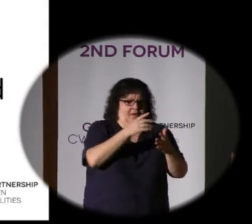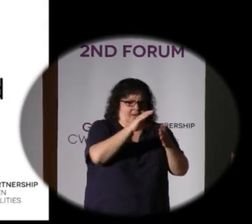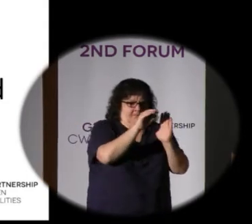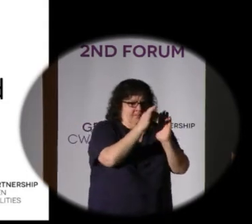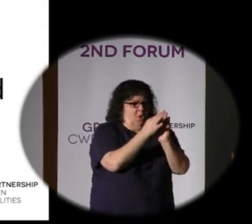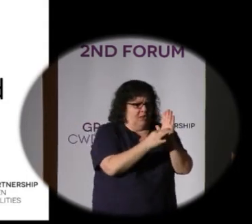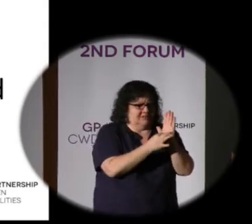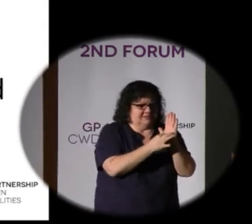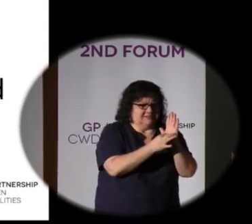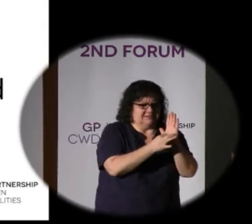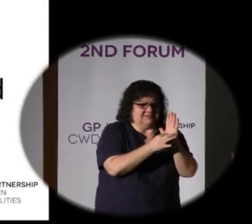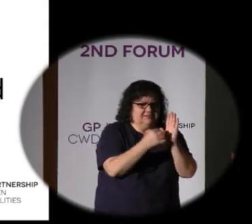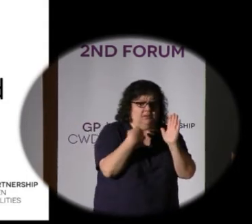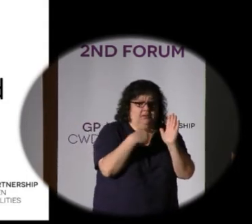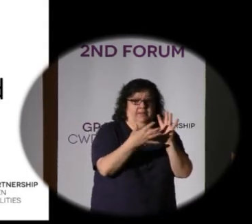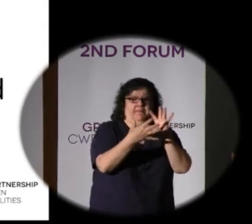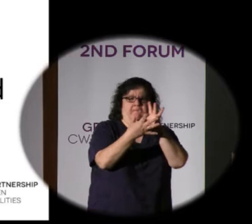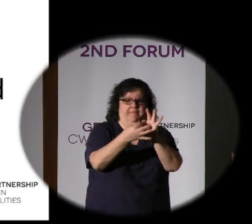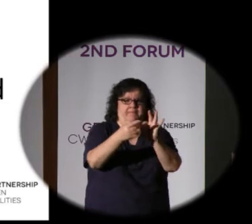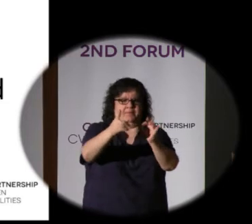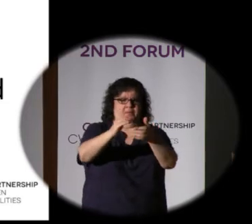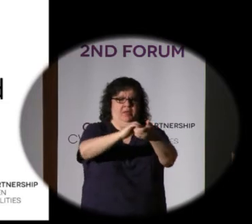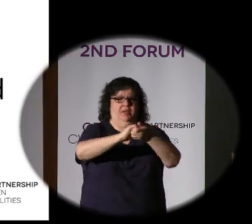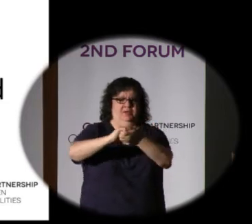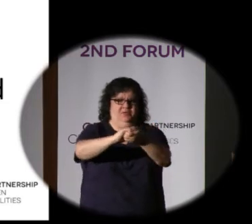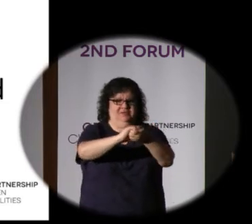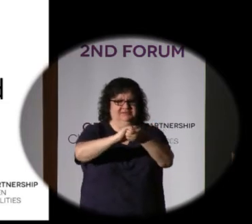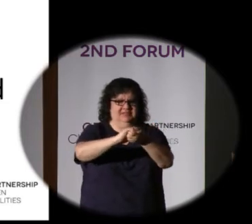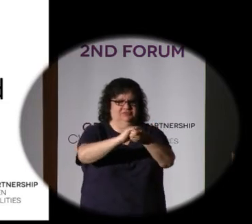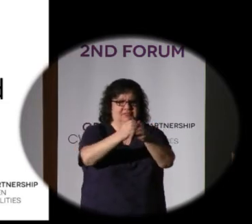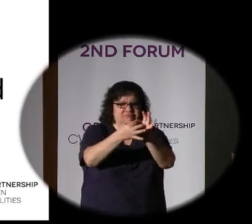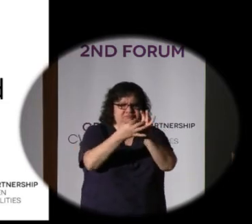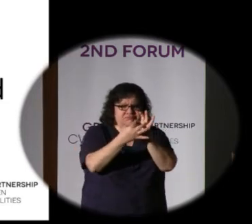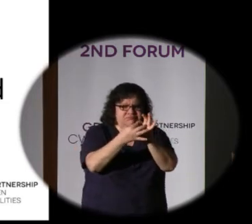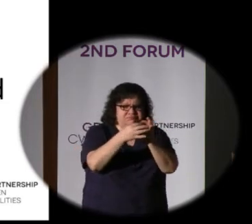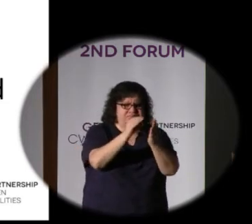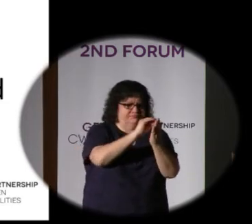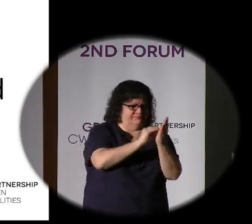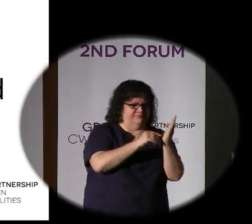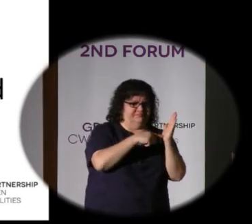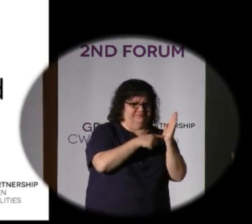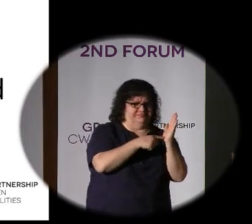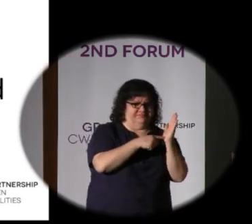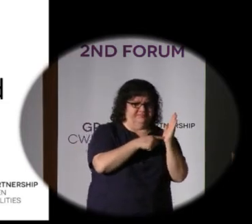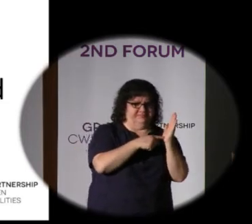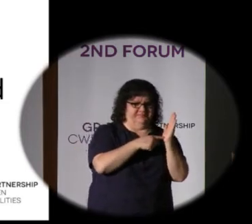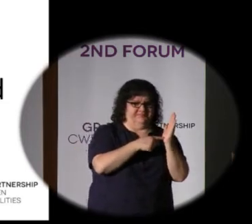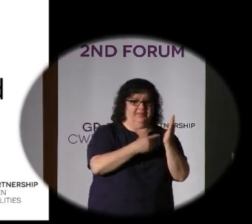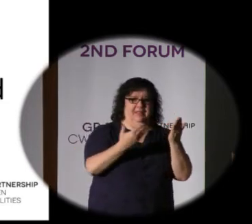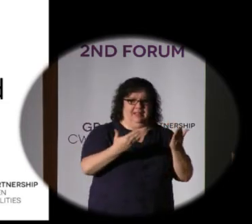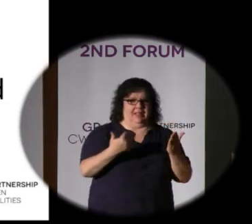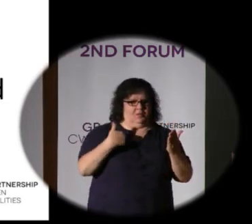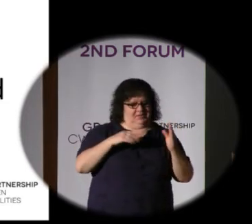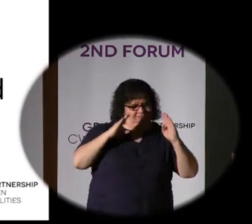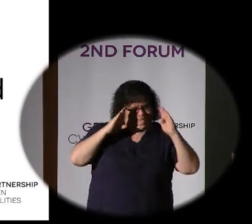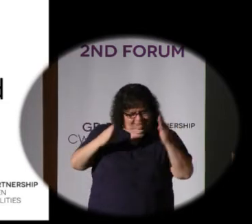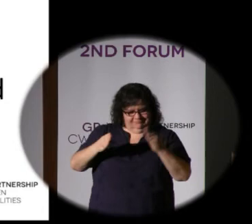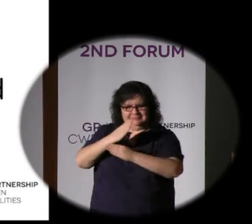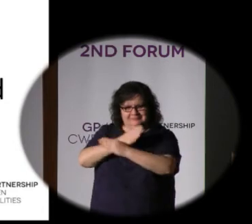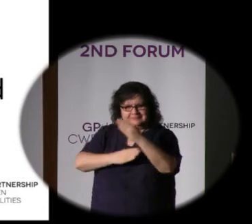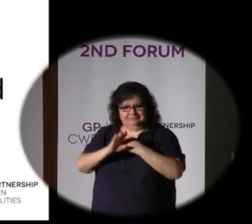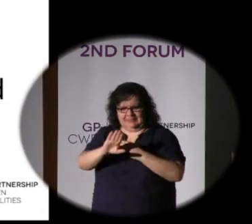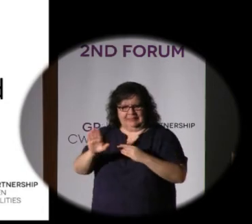Risk Reduction, which this year is on person with disability. Could you go? Yeah.